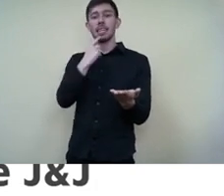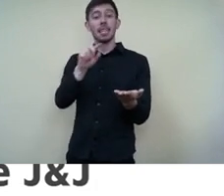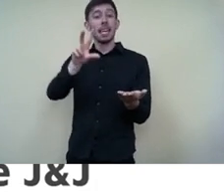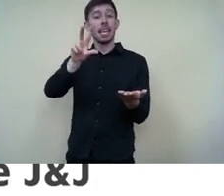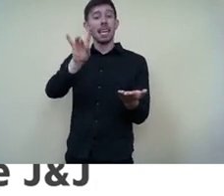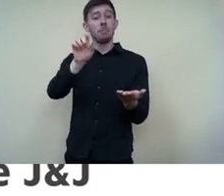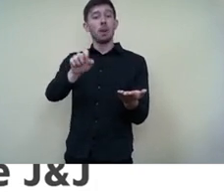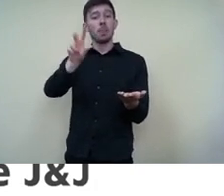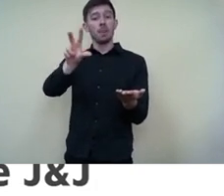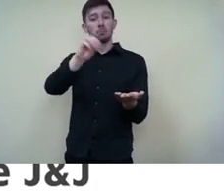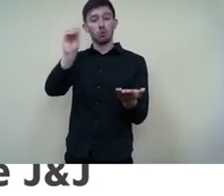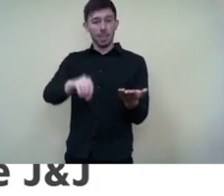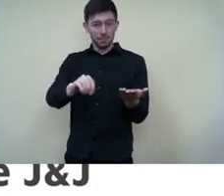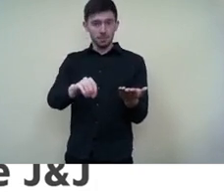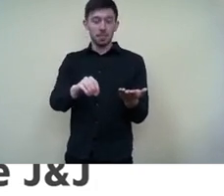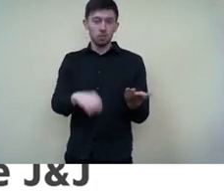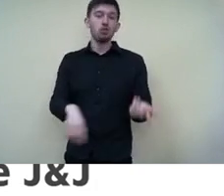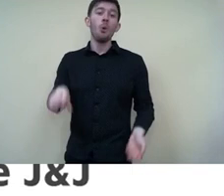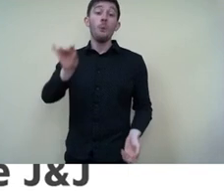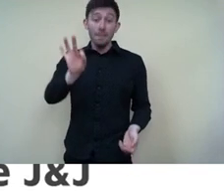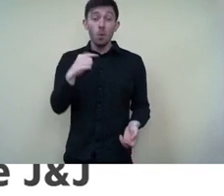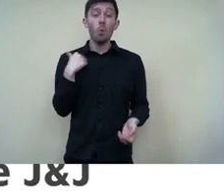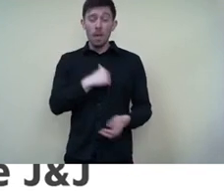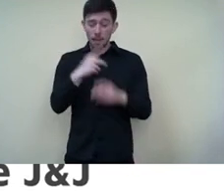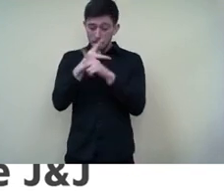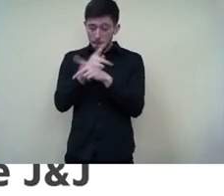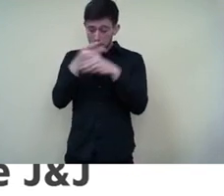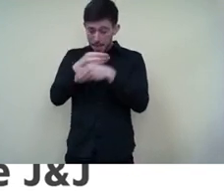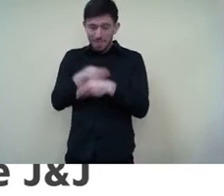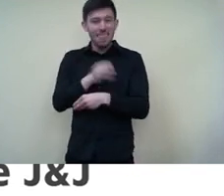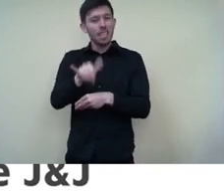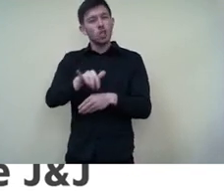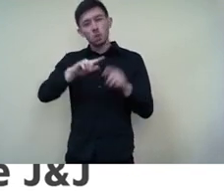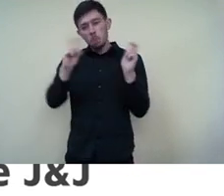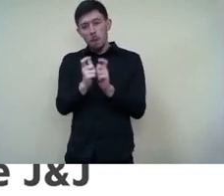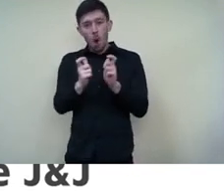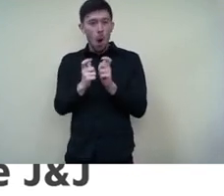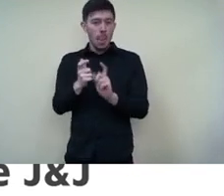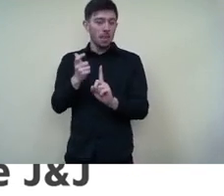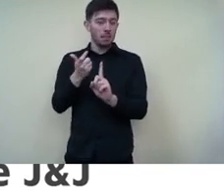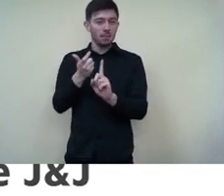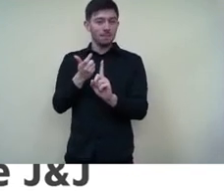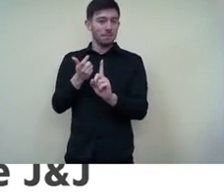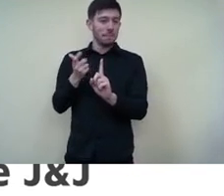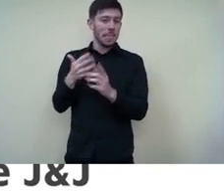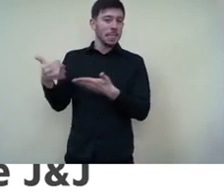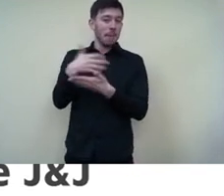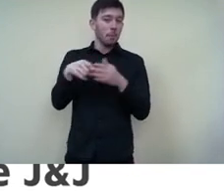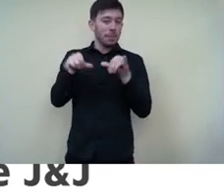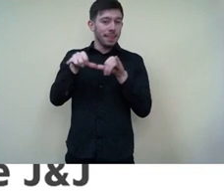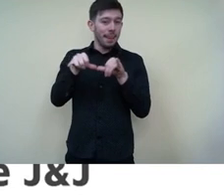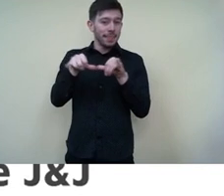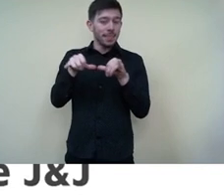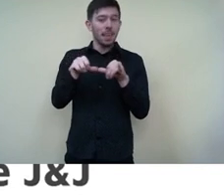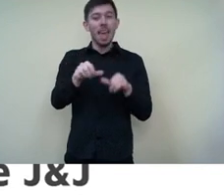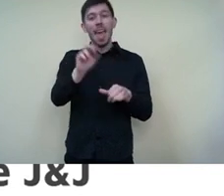8.3%. And so if we do the math, even though it's a super small sample size, don't tell my mentor I did this, but it's N of